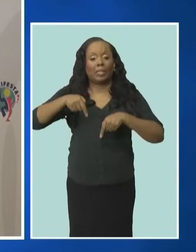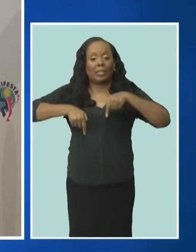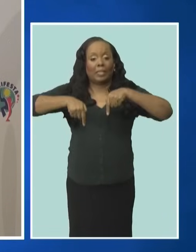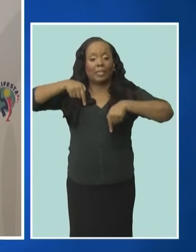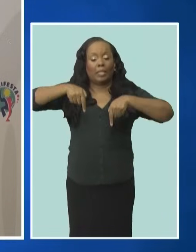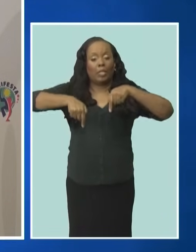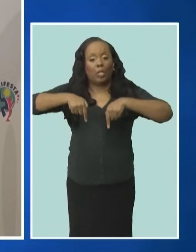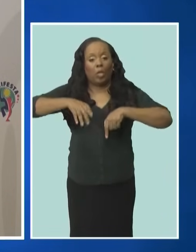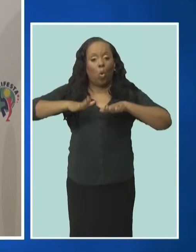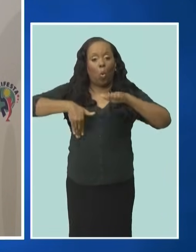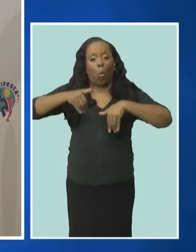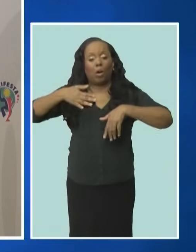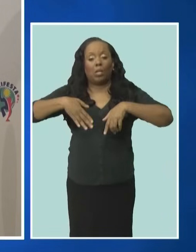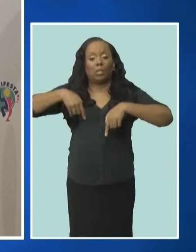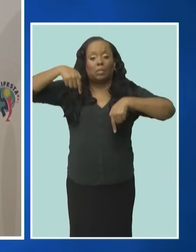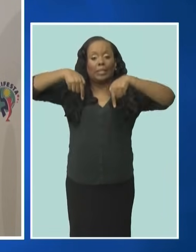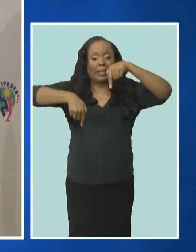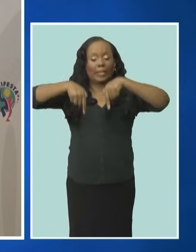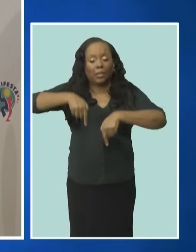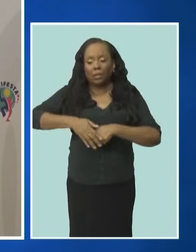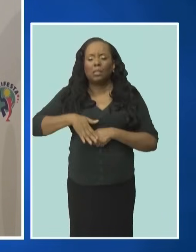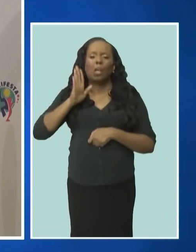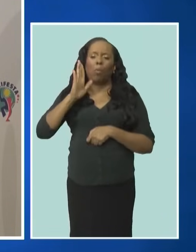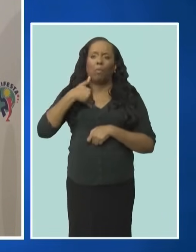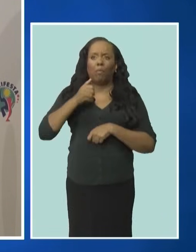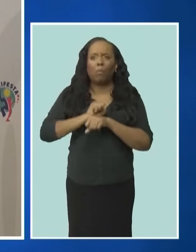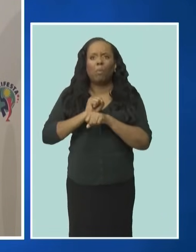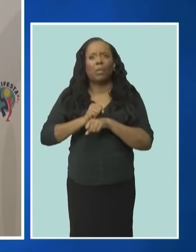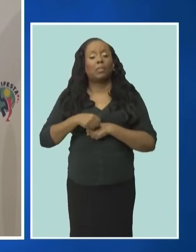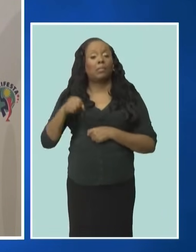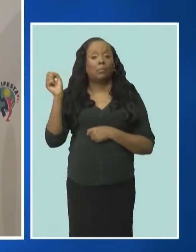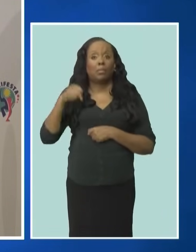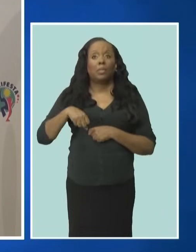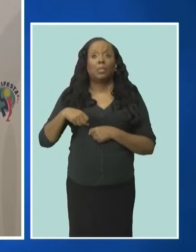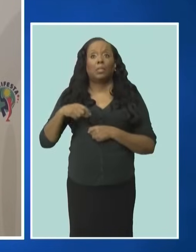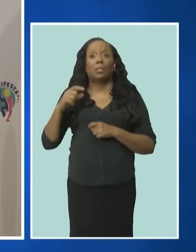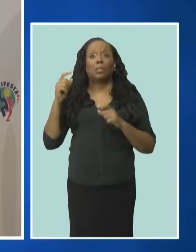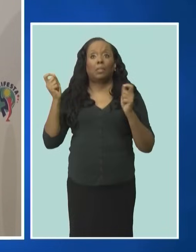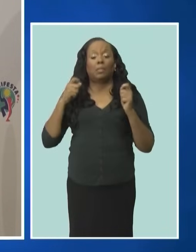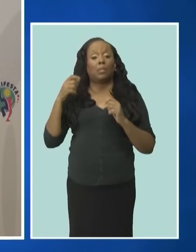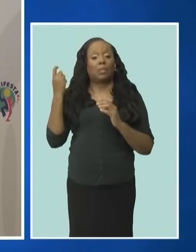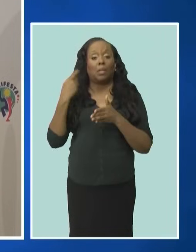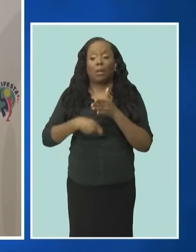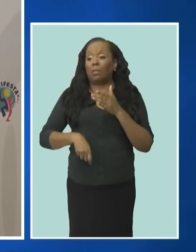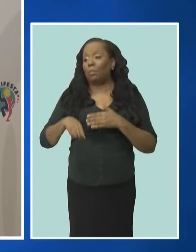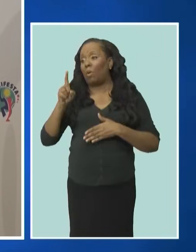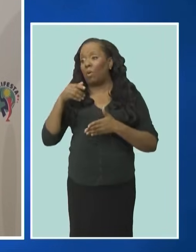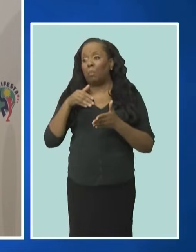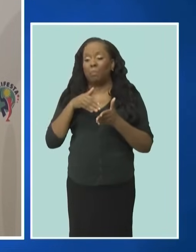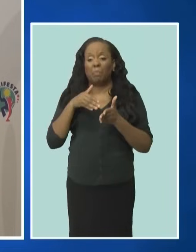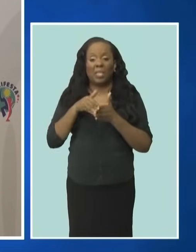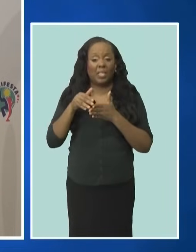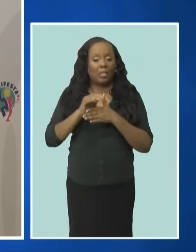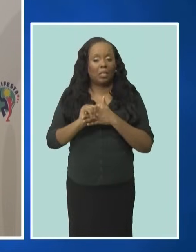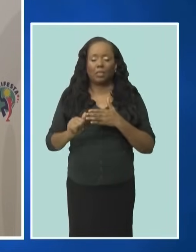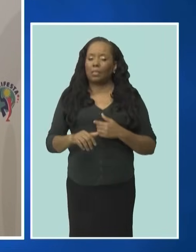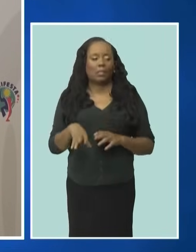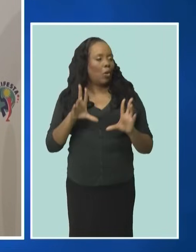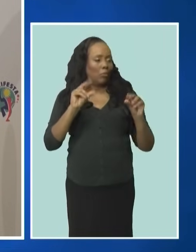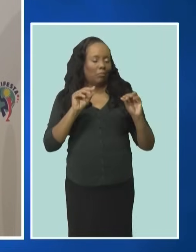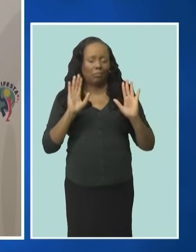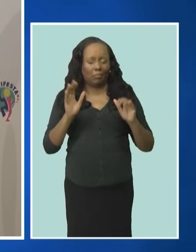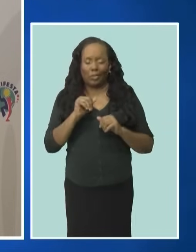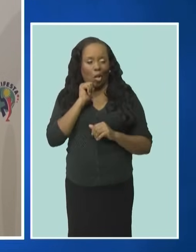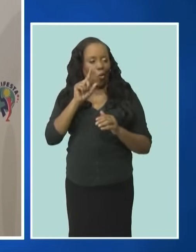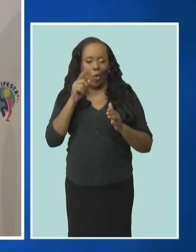so they will have work. So yes, I could tell you the festival costs $1 million. It does not.